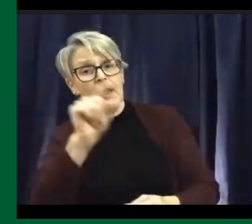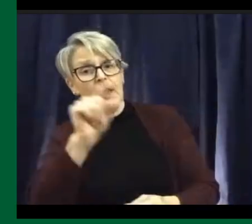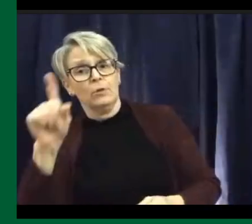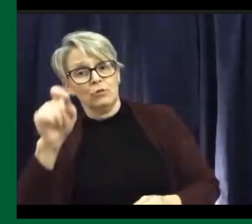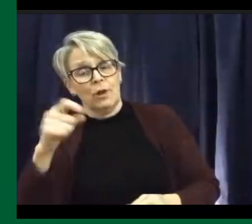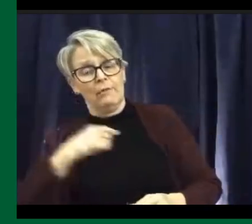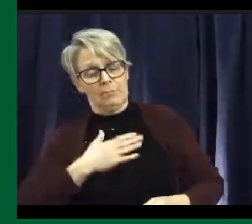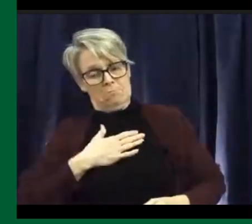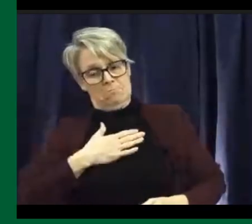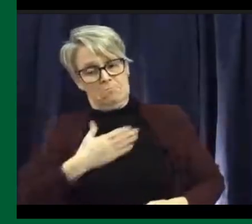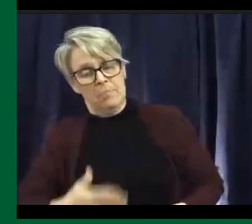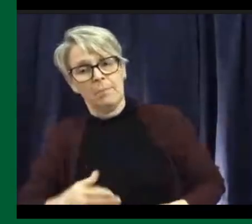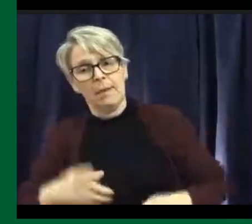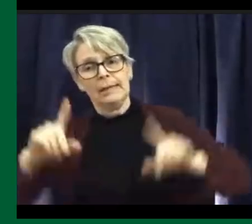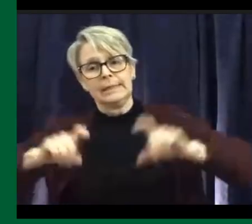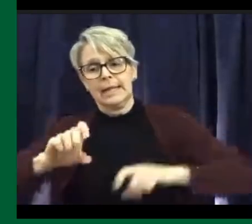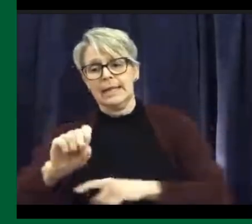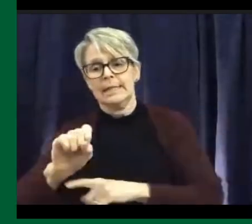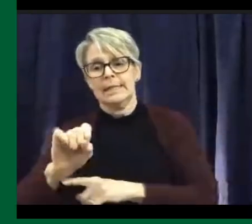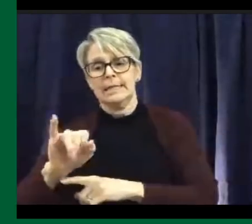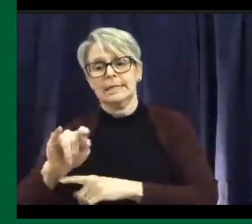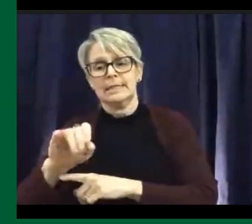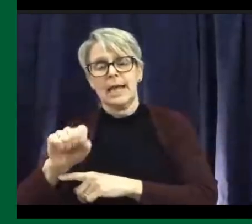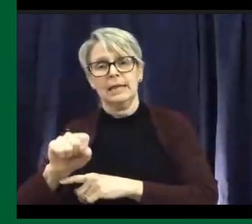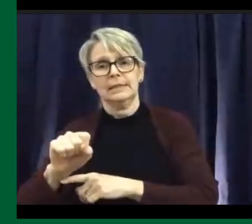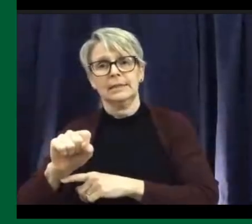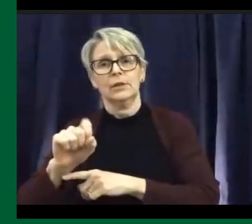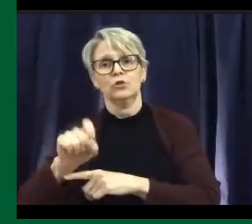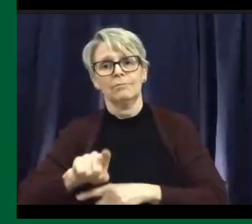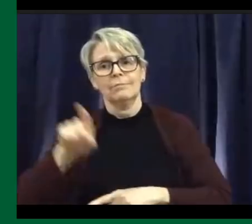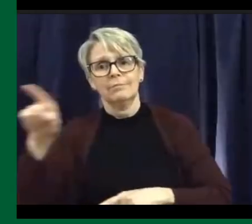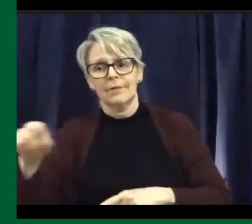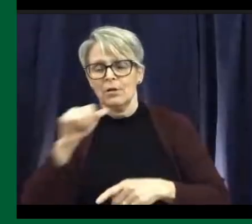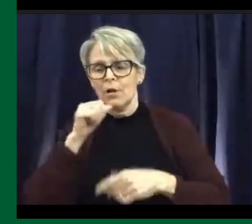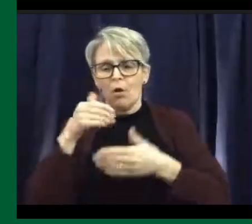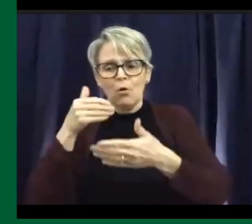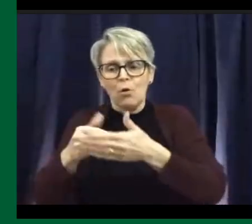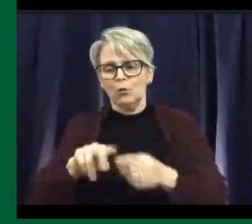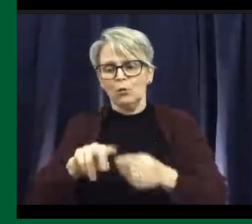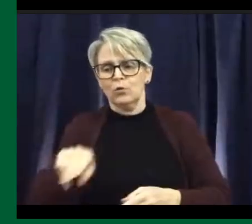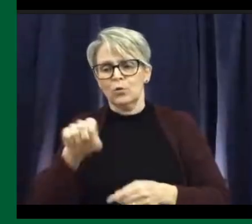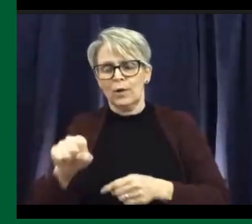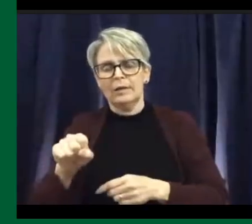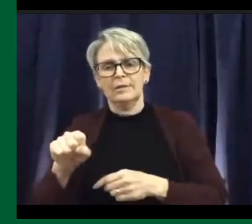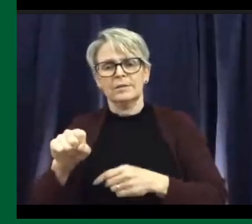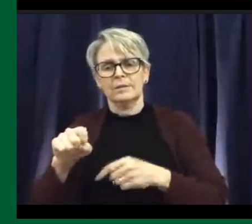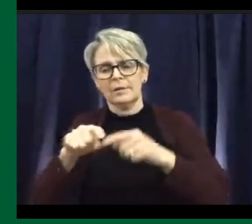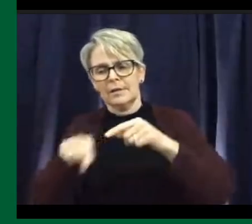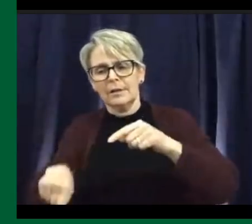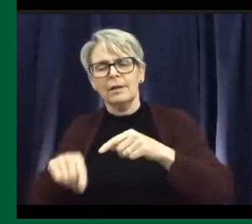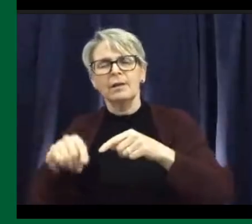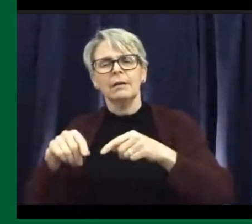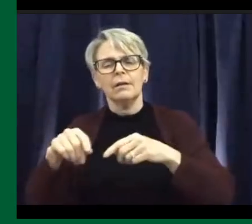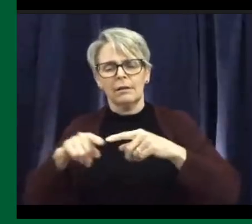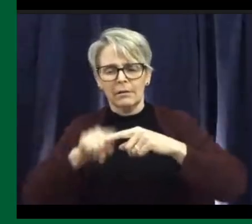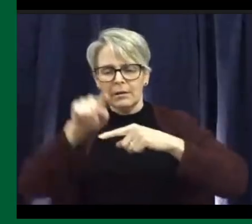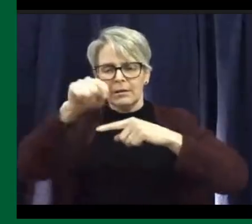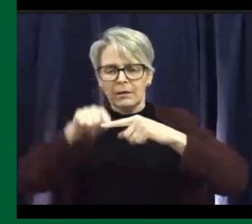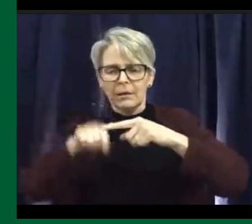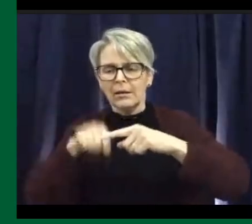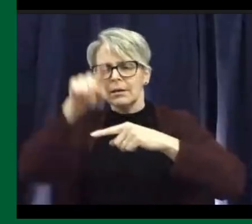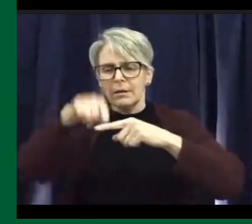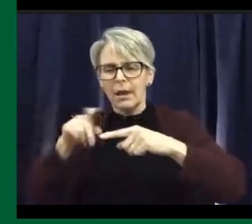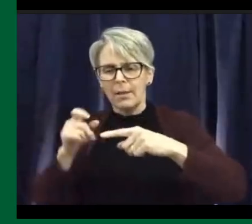sites moved further away from the Canadian-U.S. border crossings and busy ports to avoid delay of the supply chain. Is the